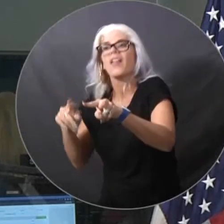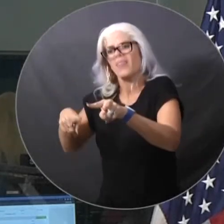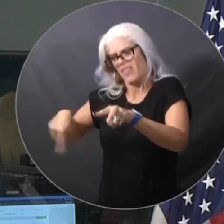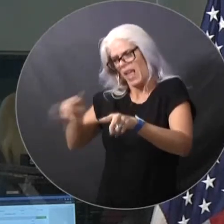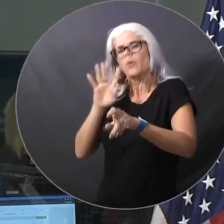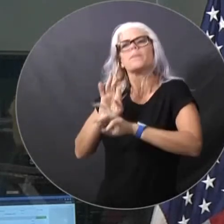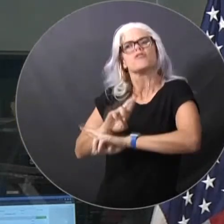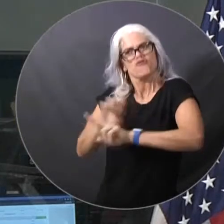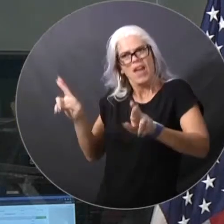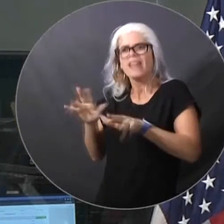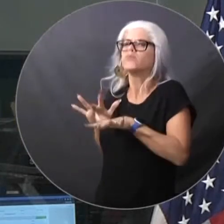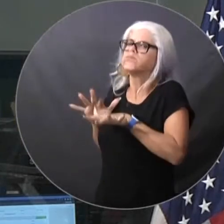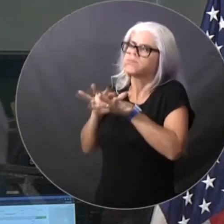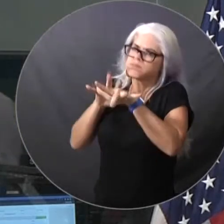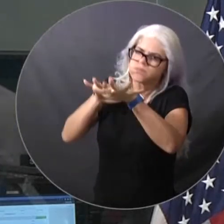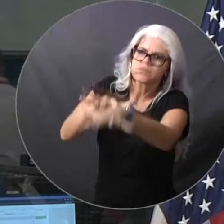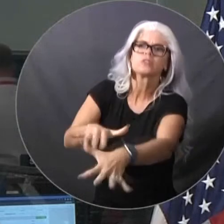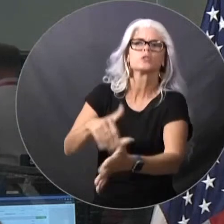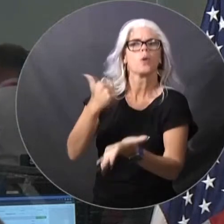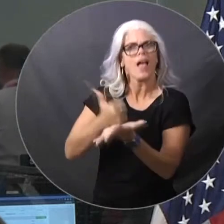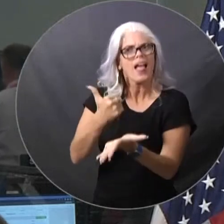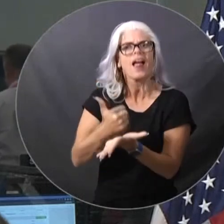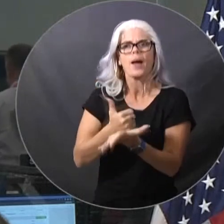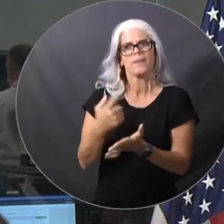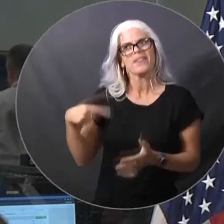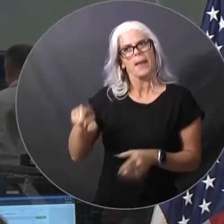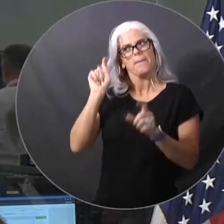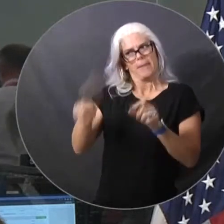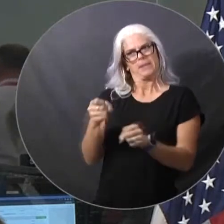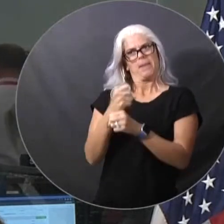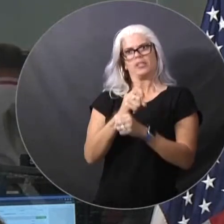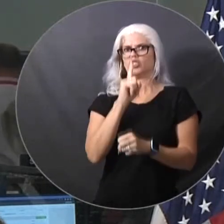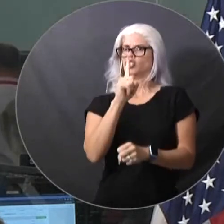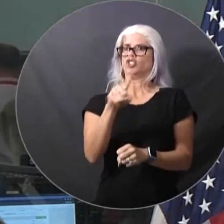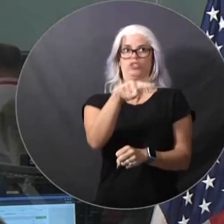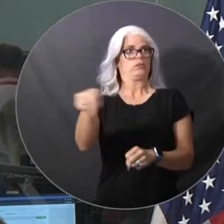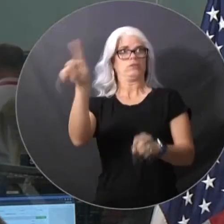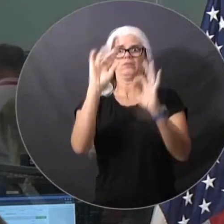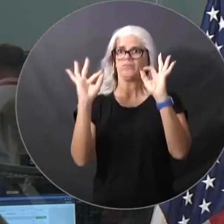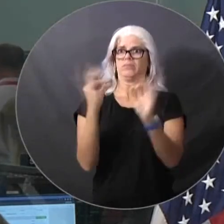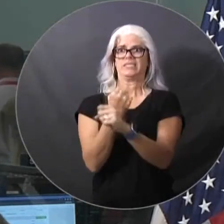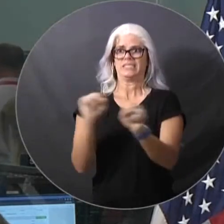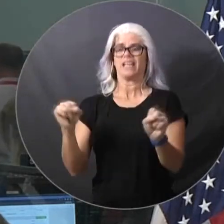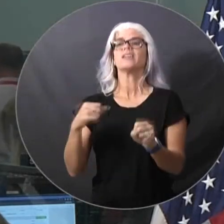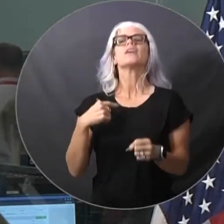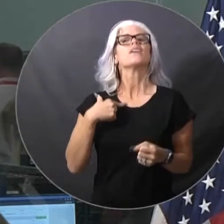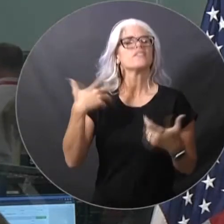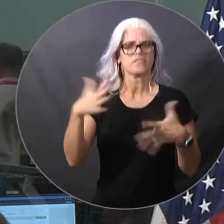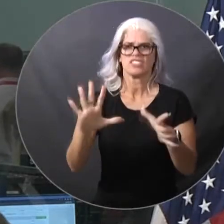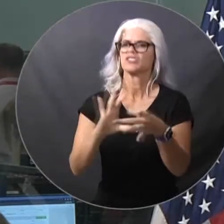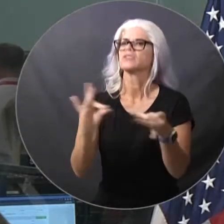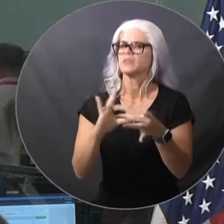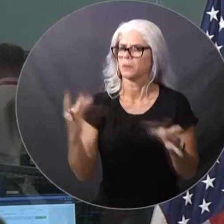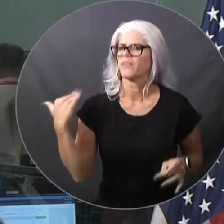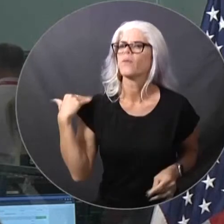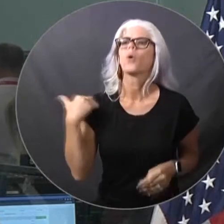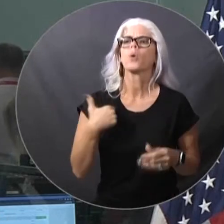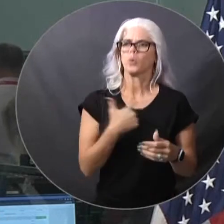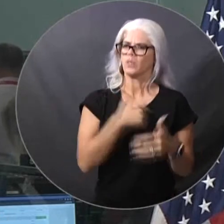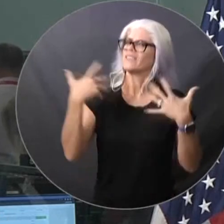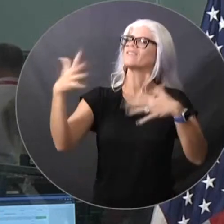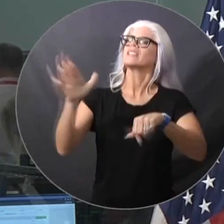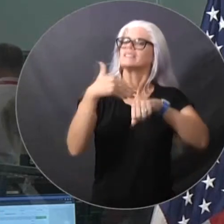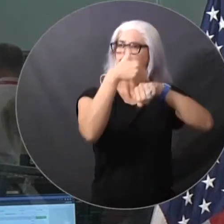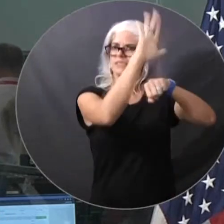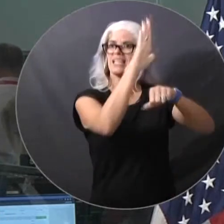importance of a really, really quick response. As I mentioned earlier today, we have now officially sent the letter with the request